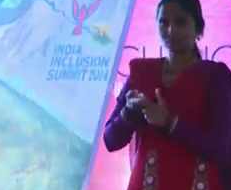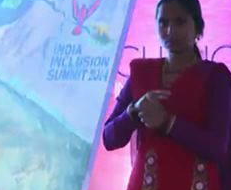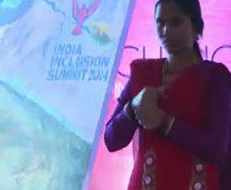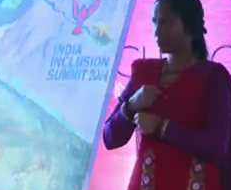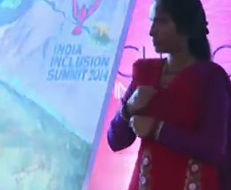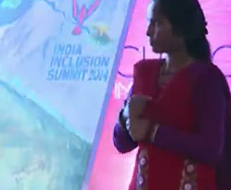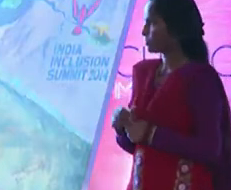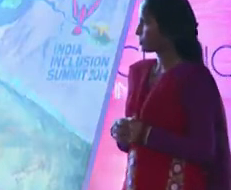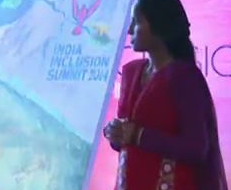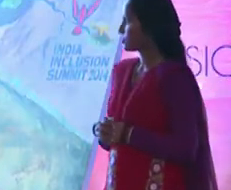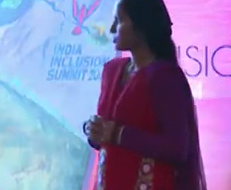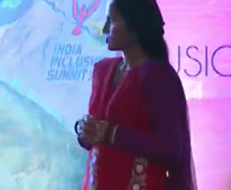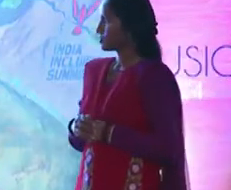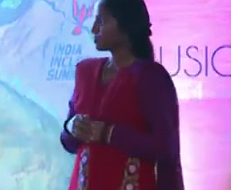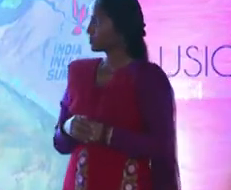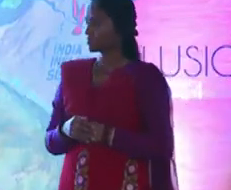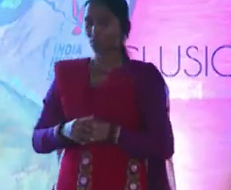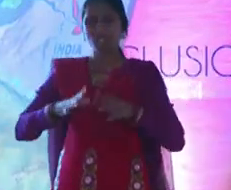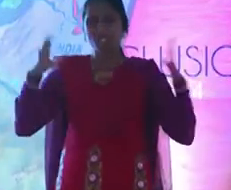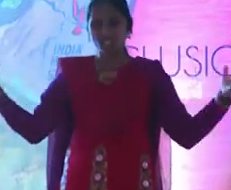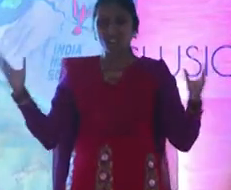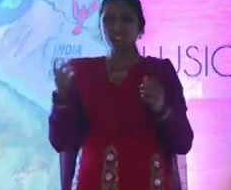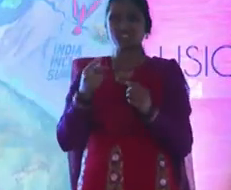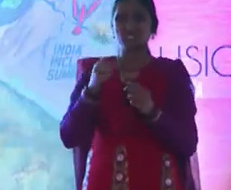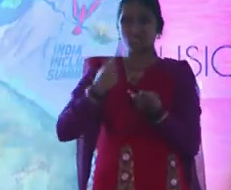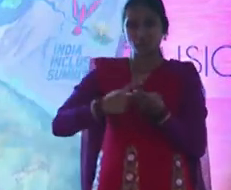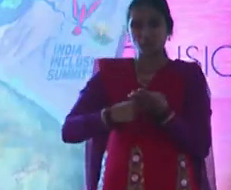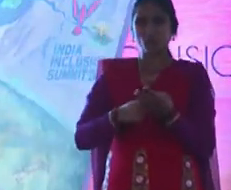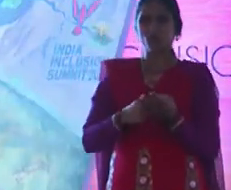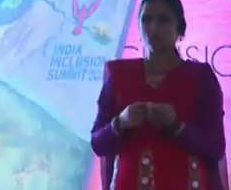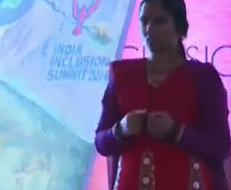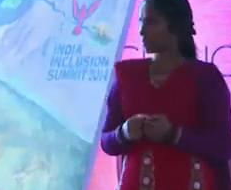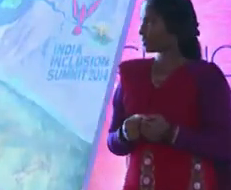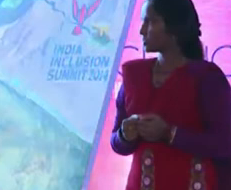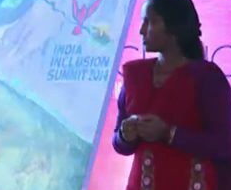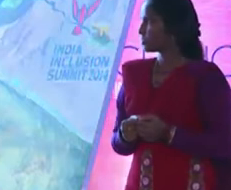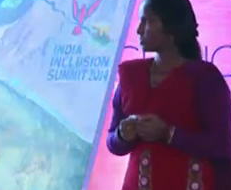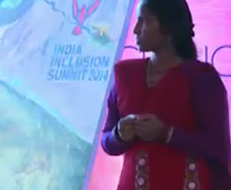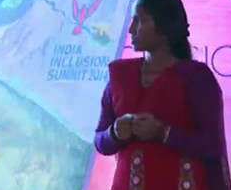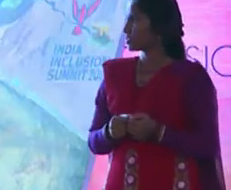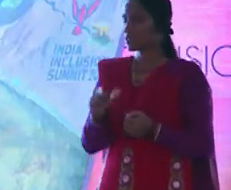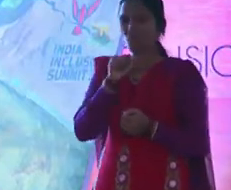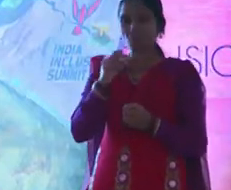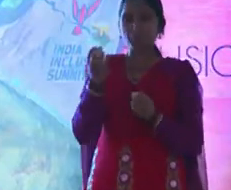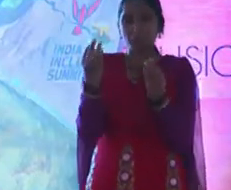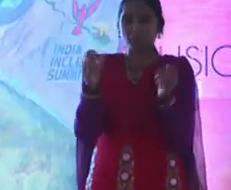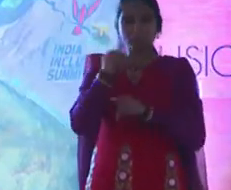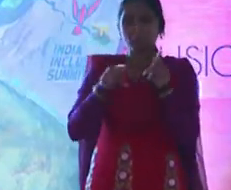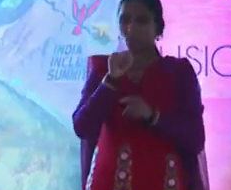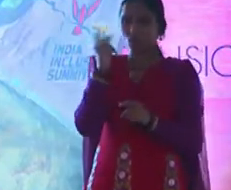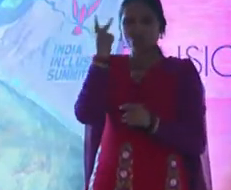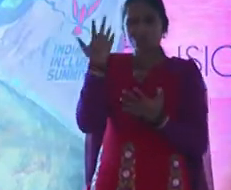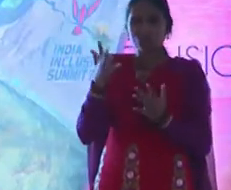for their statutory payments. There are a large number of employers here. I'm sure quite a few would not know how to